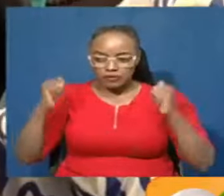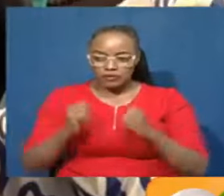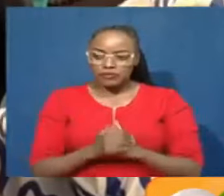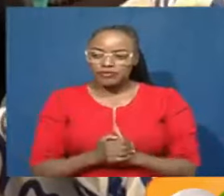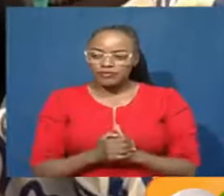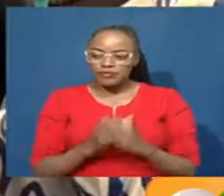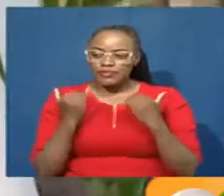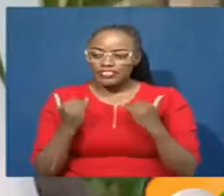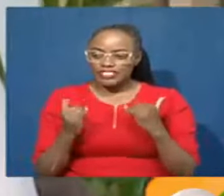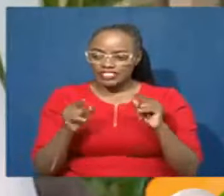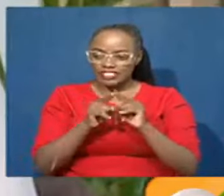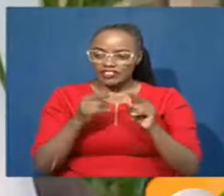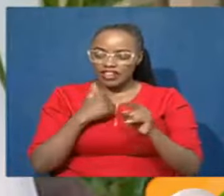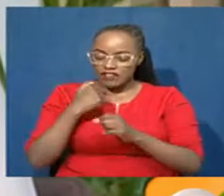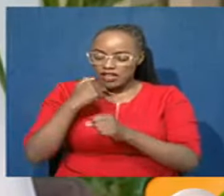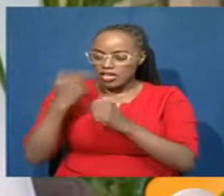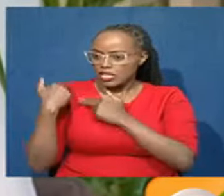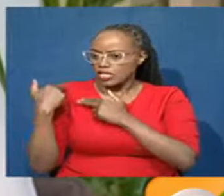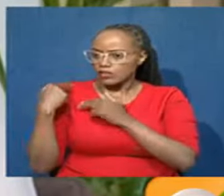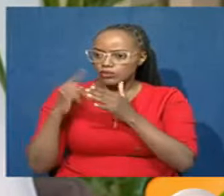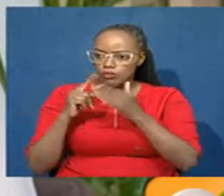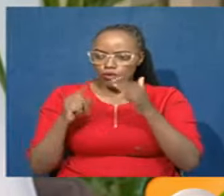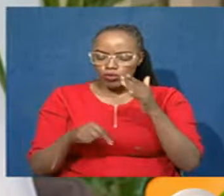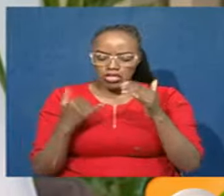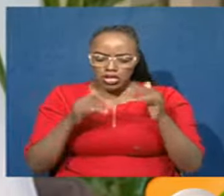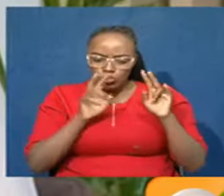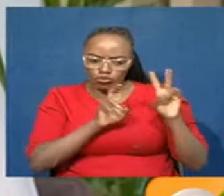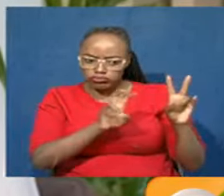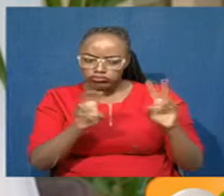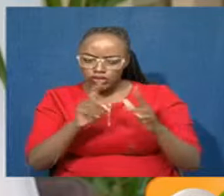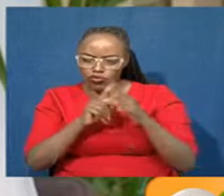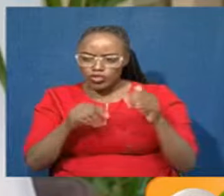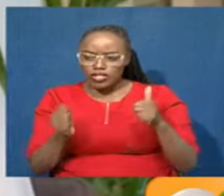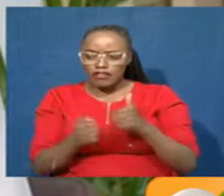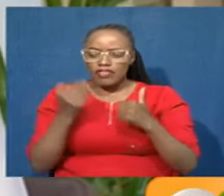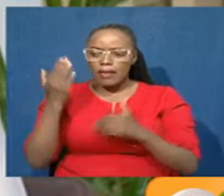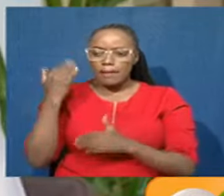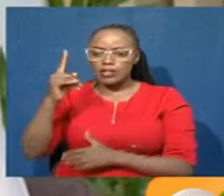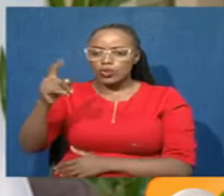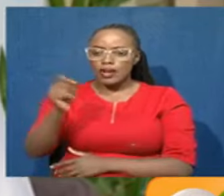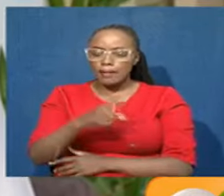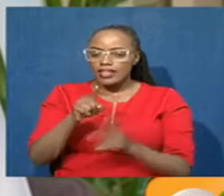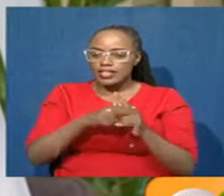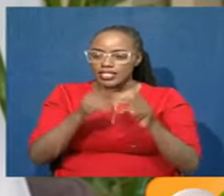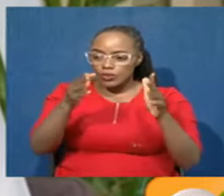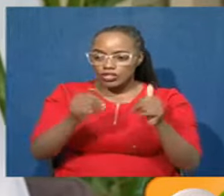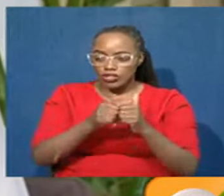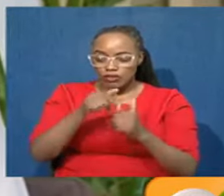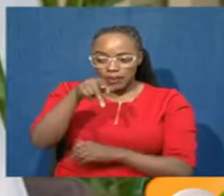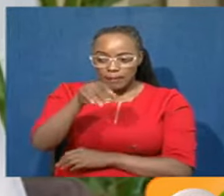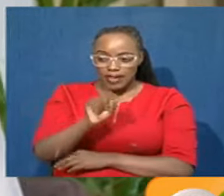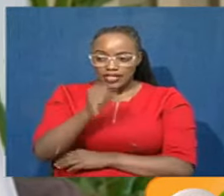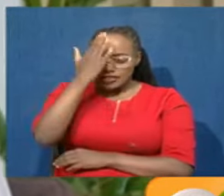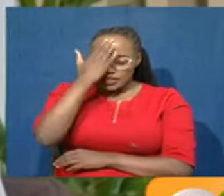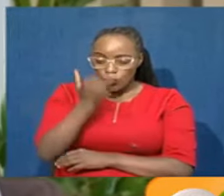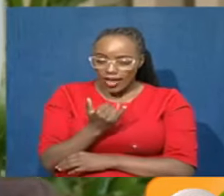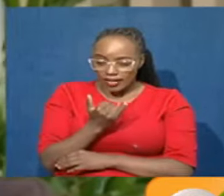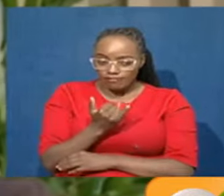All right, and our task here is just to take a look at what has been happening the past 1 month. Let me begin with you, Principal Secretary,